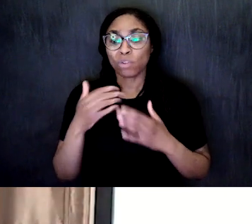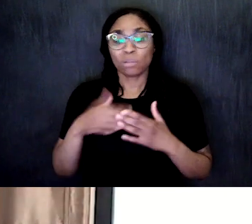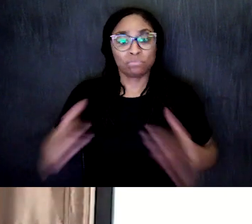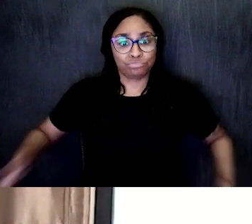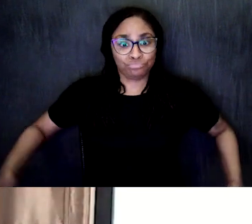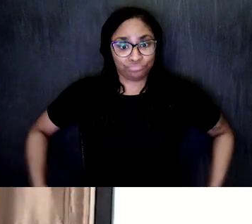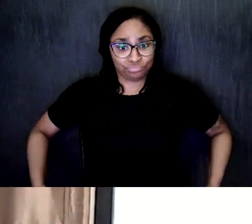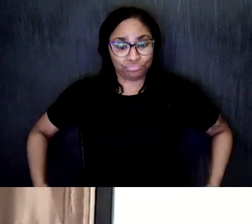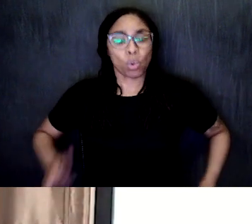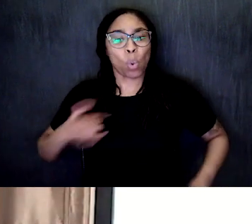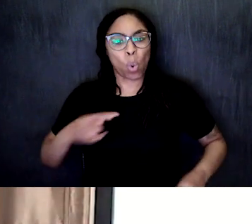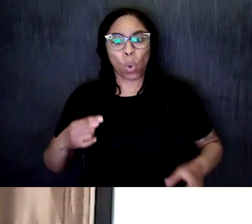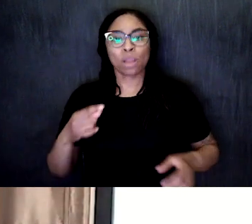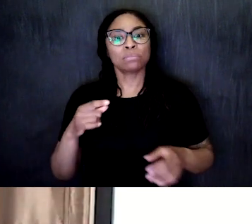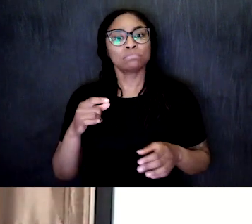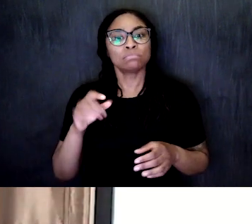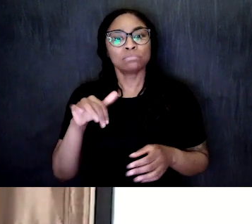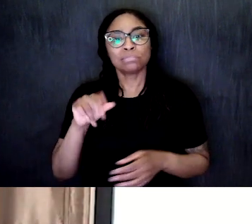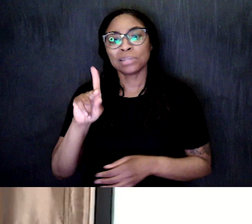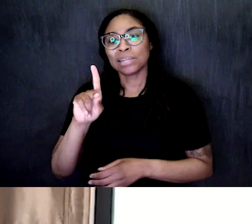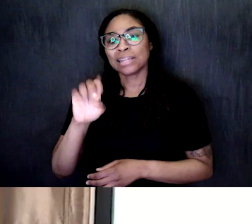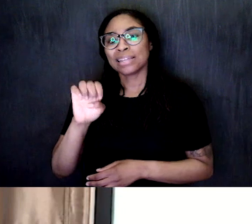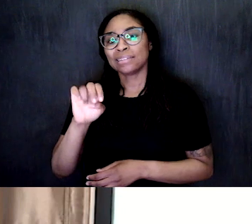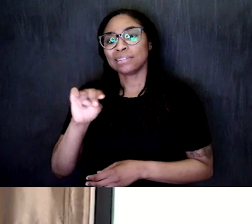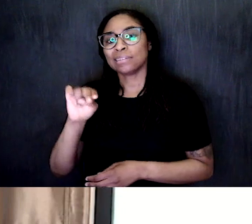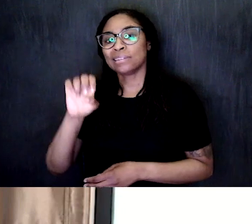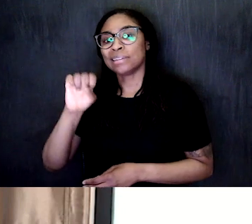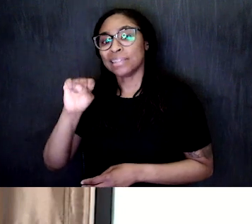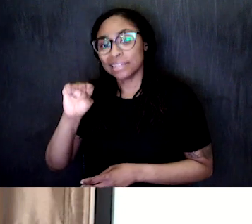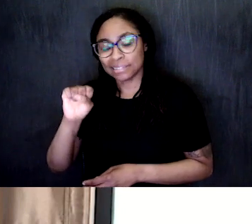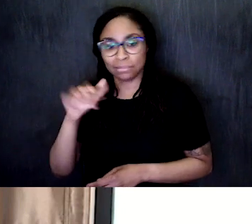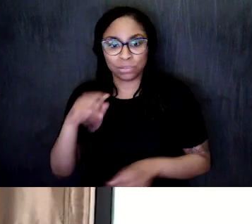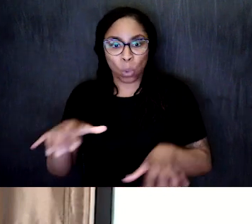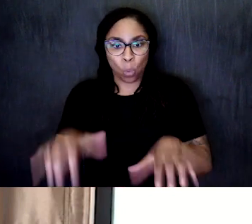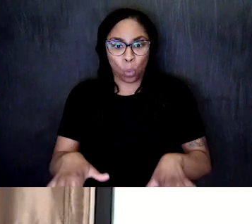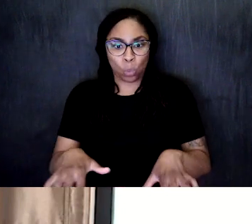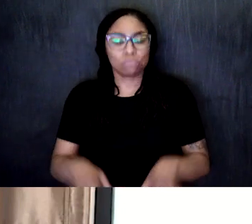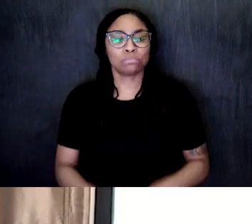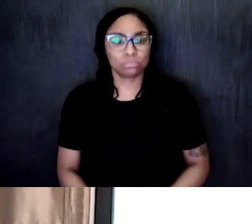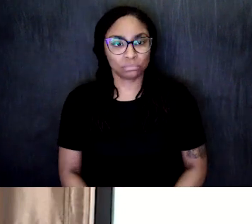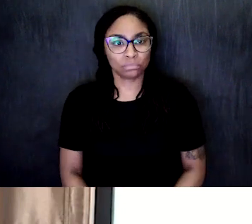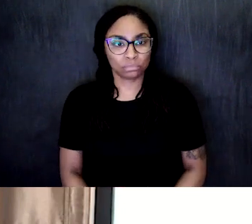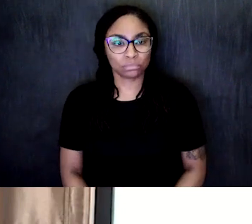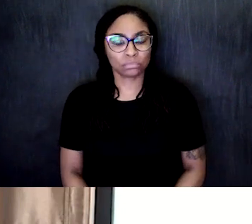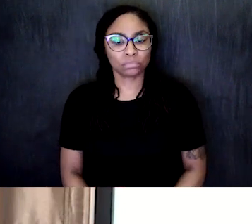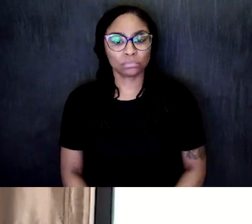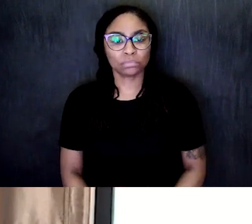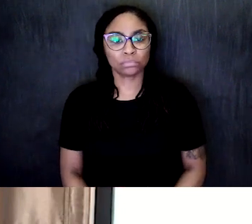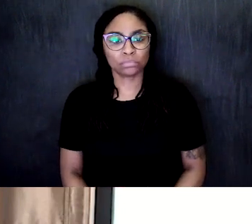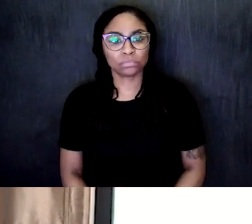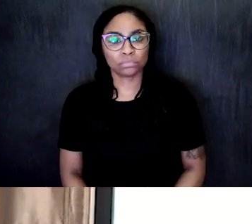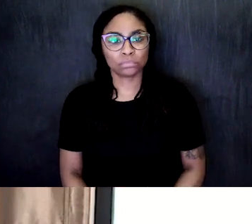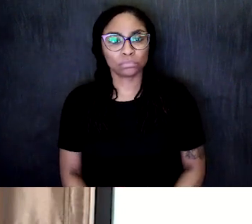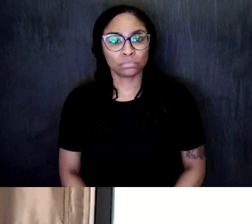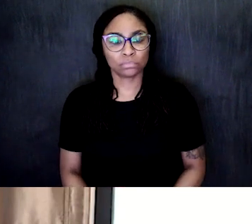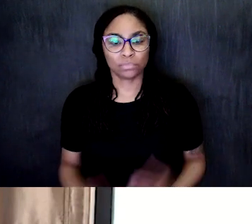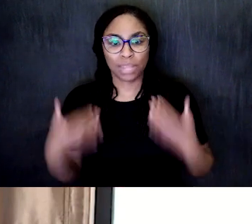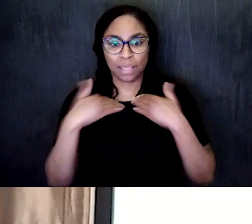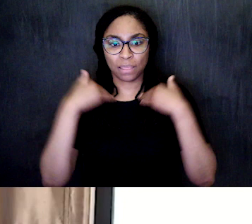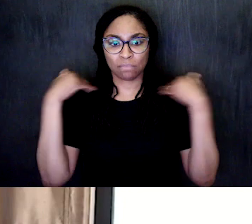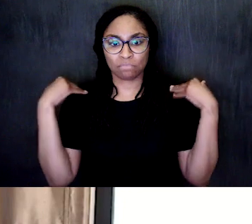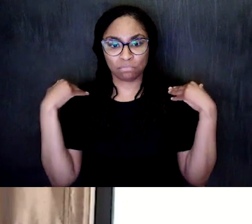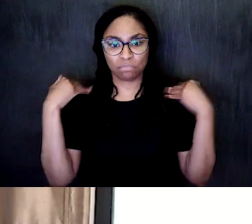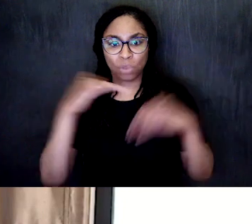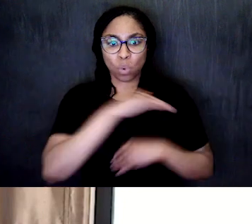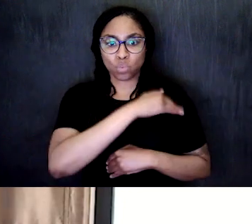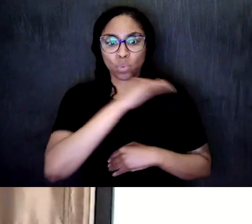whatever feels good. We're going to inhale, arch up a little bit of the cow pose. And then we're going to